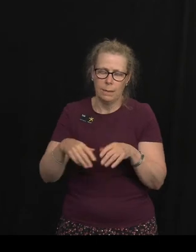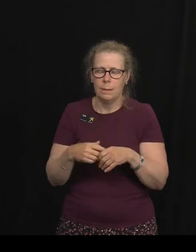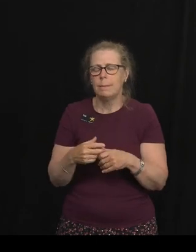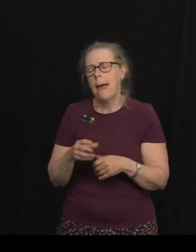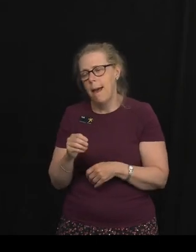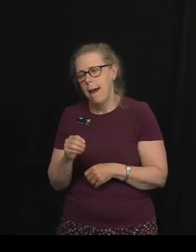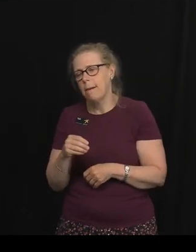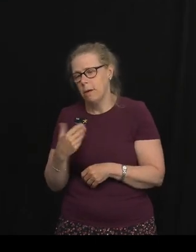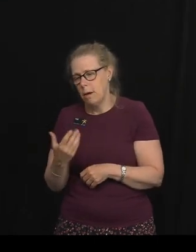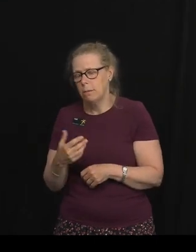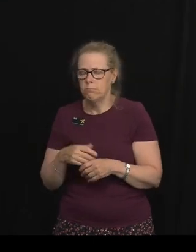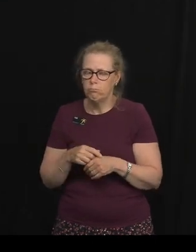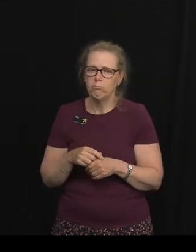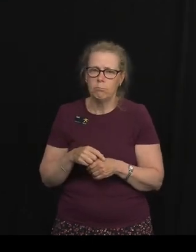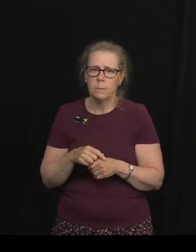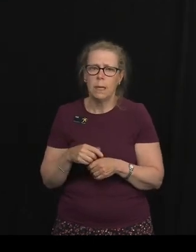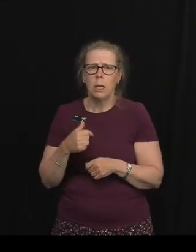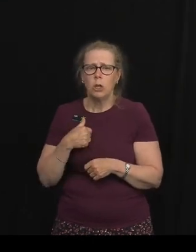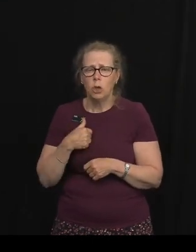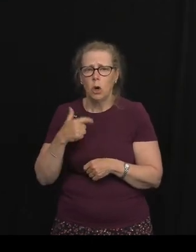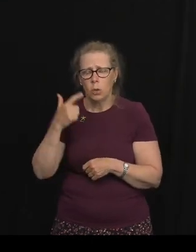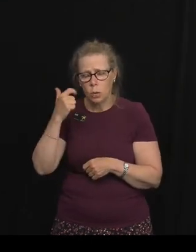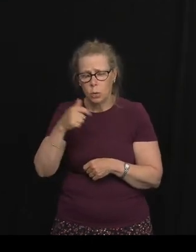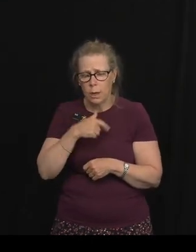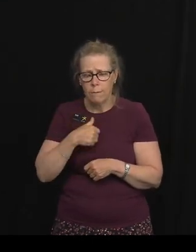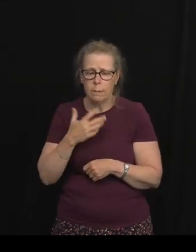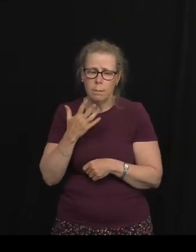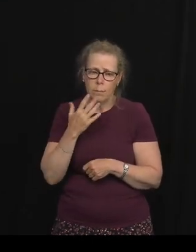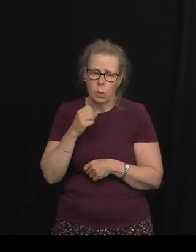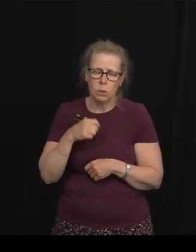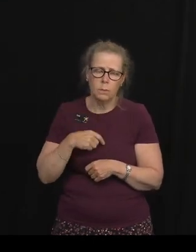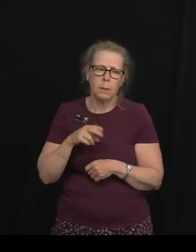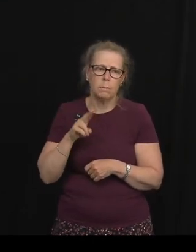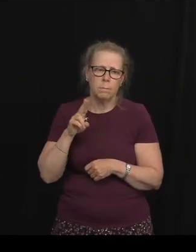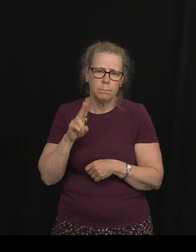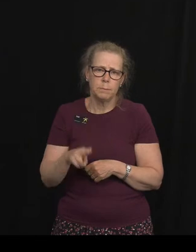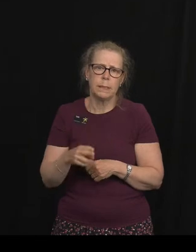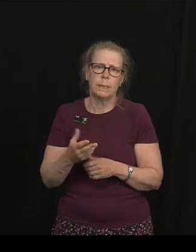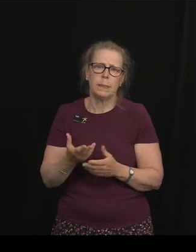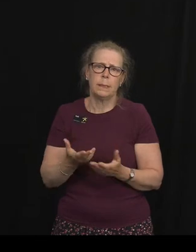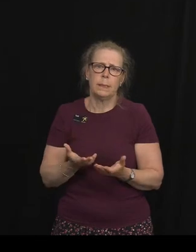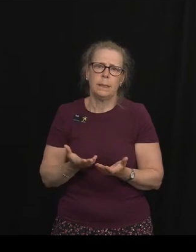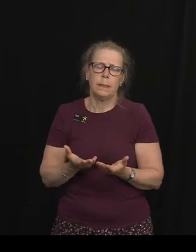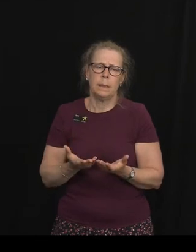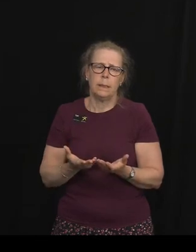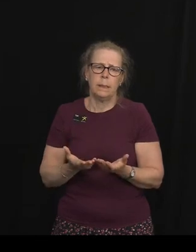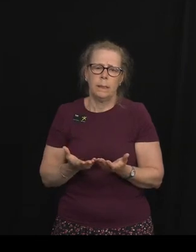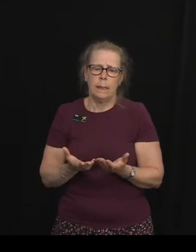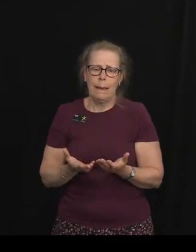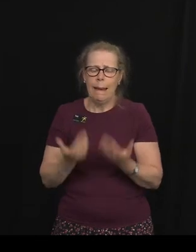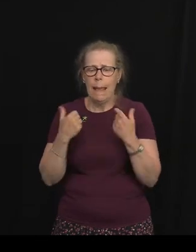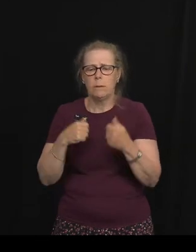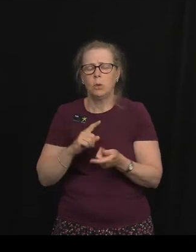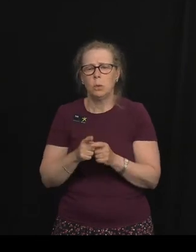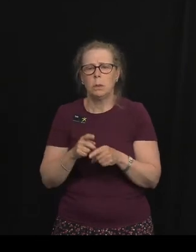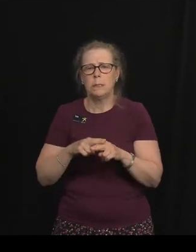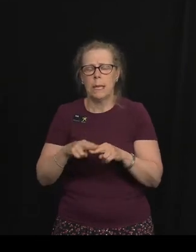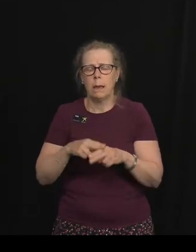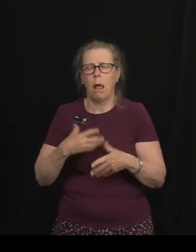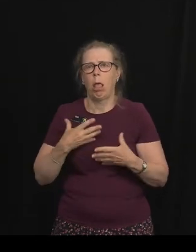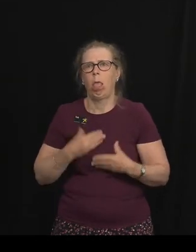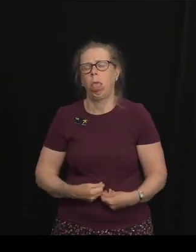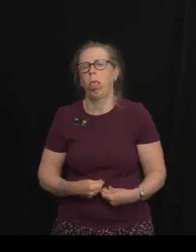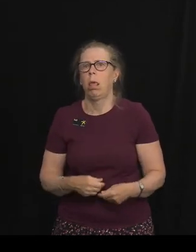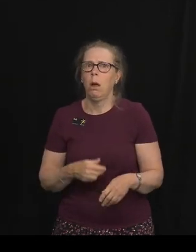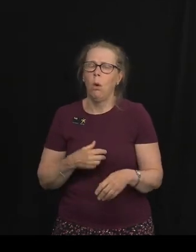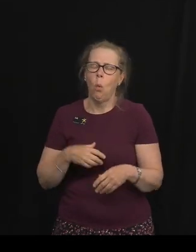I think it's when we talk about this, it is really easy to get depressed and to see the high mountain and all the